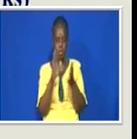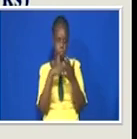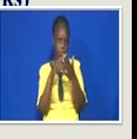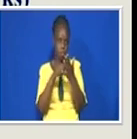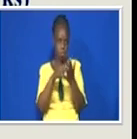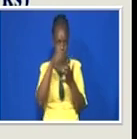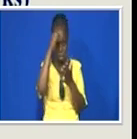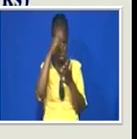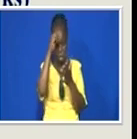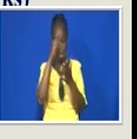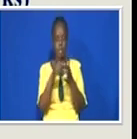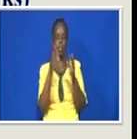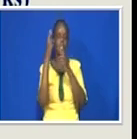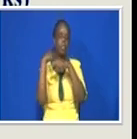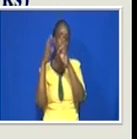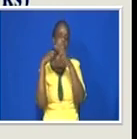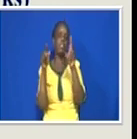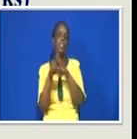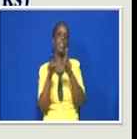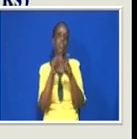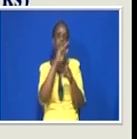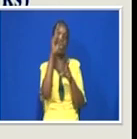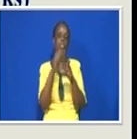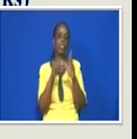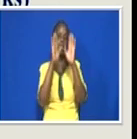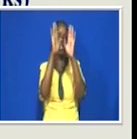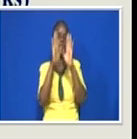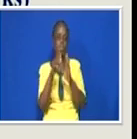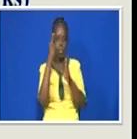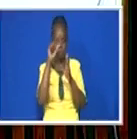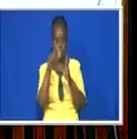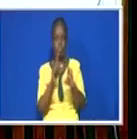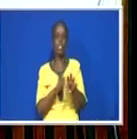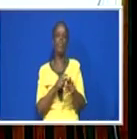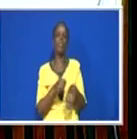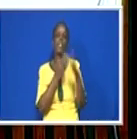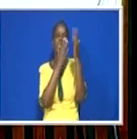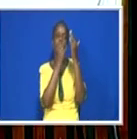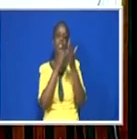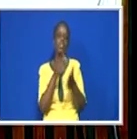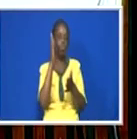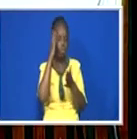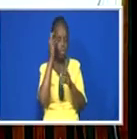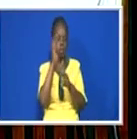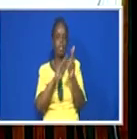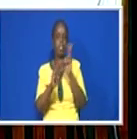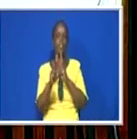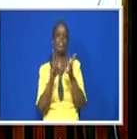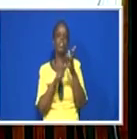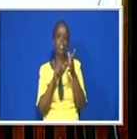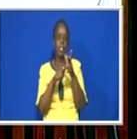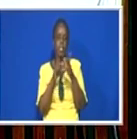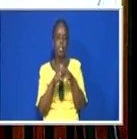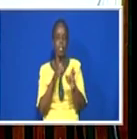question, it is important for you to take note. When we require to determine these values in statistics, there are